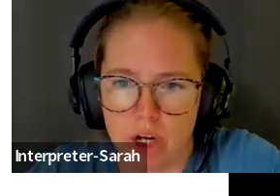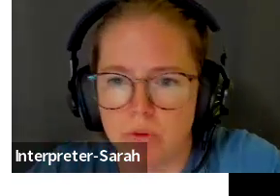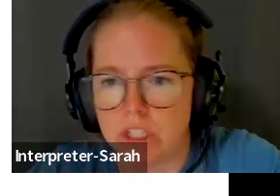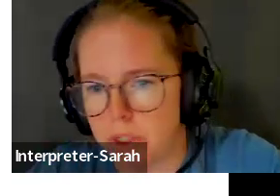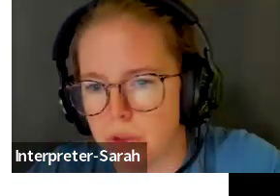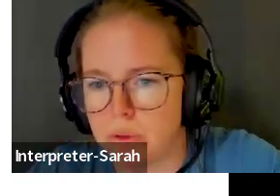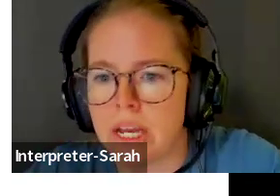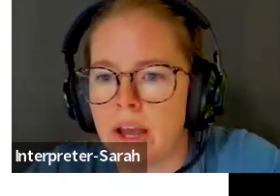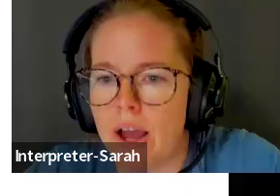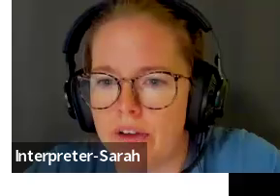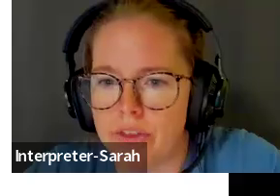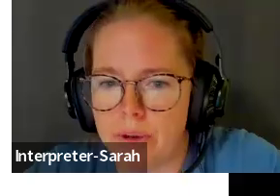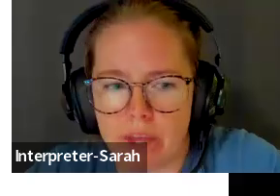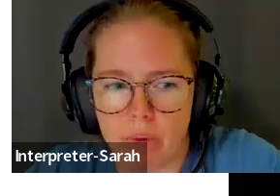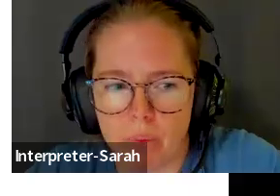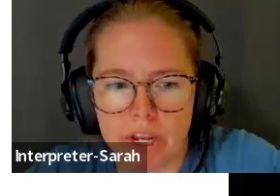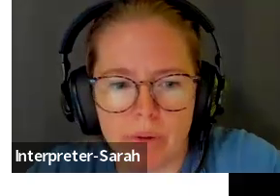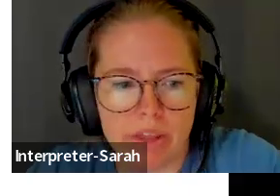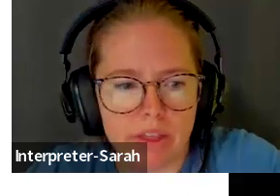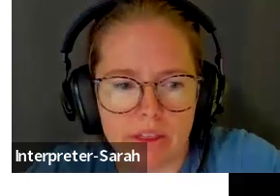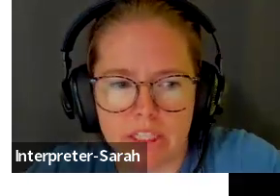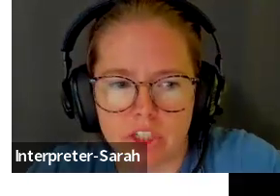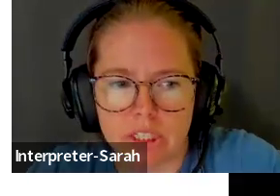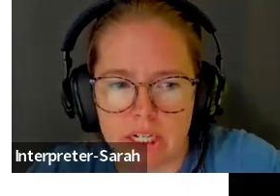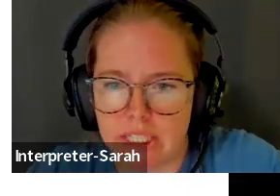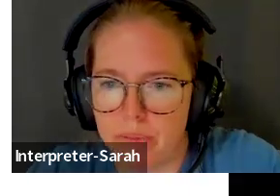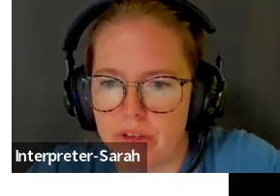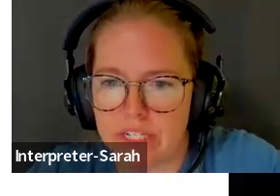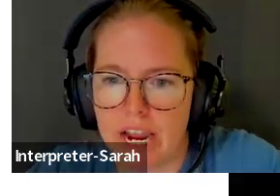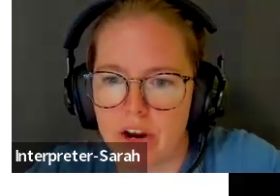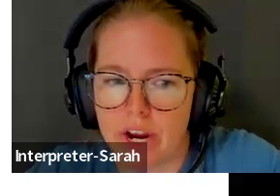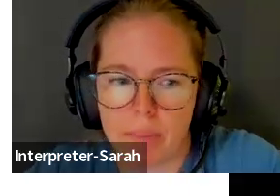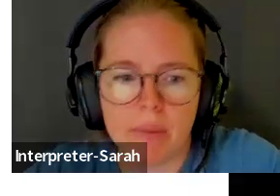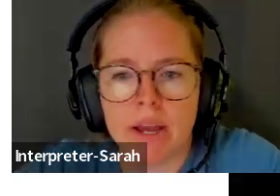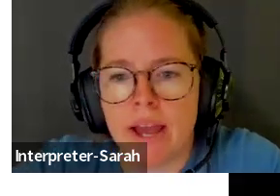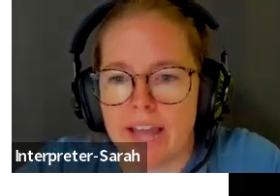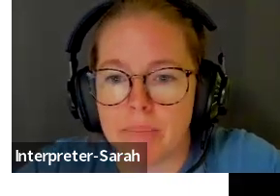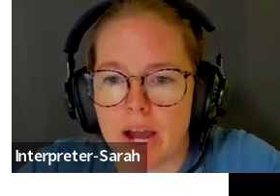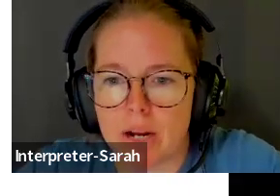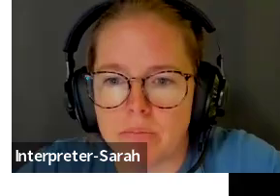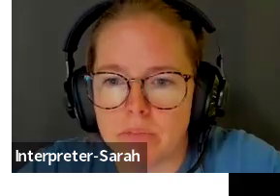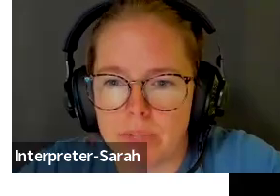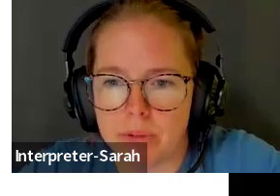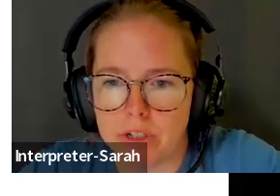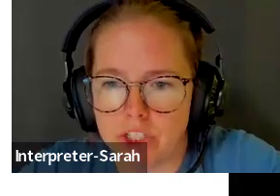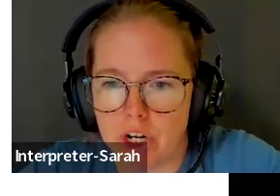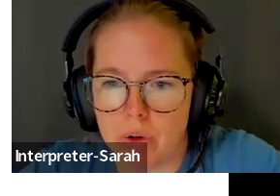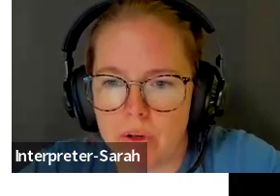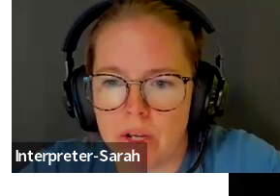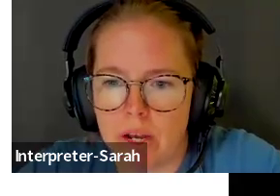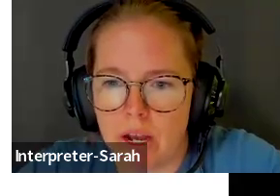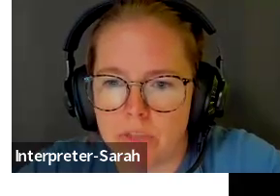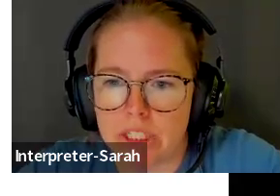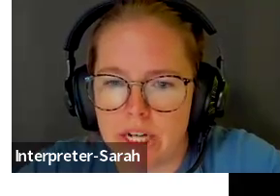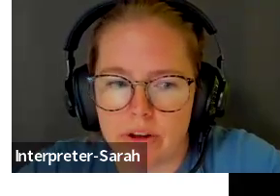be able to see tones and moods of the people that we're working with. And this is just an example of a diagram at the bottom to be able to